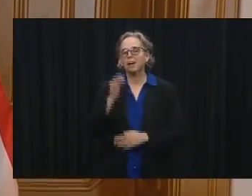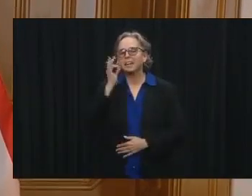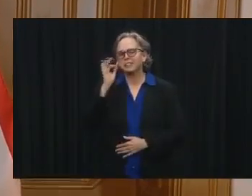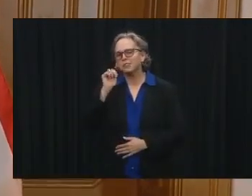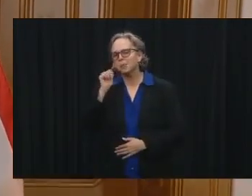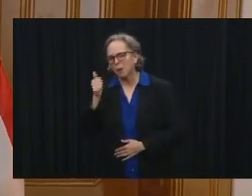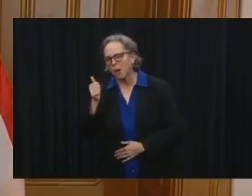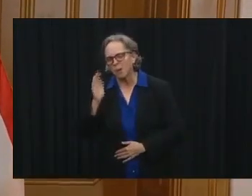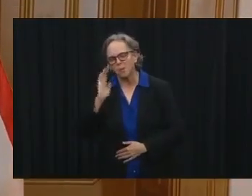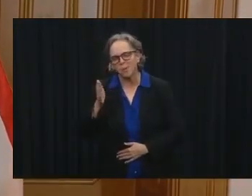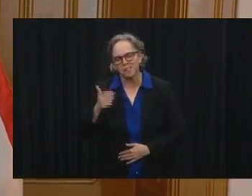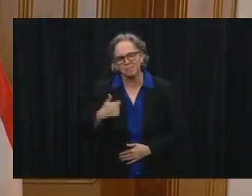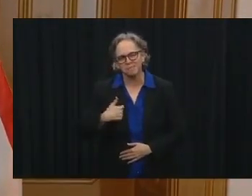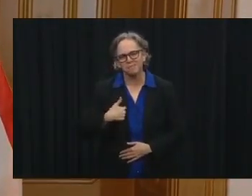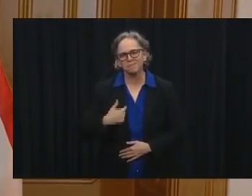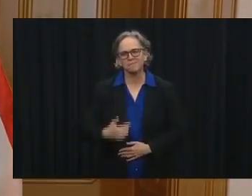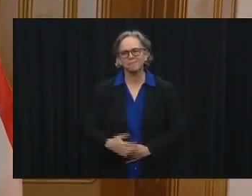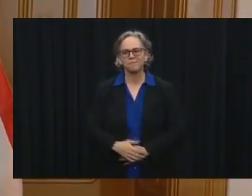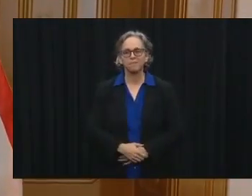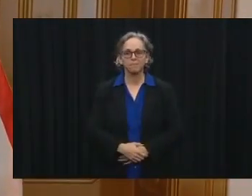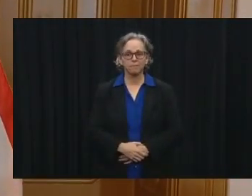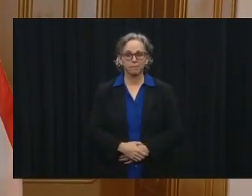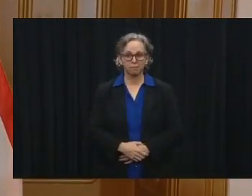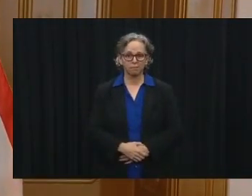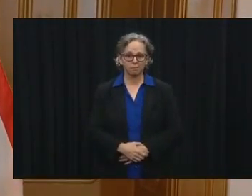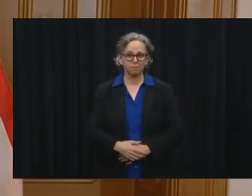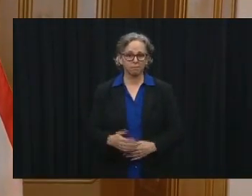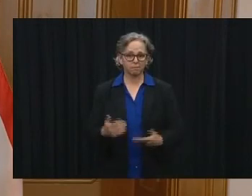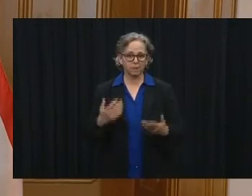We do have a little video supplied